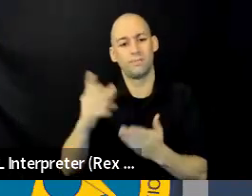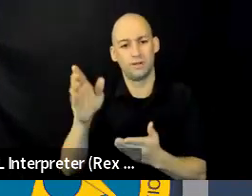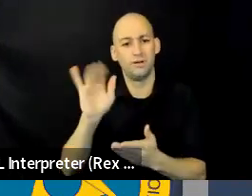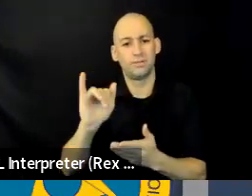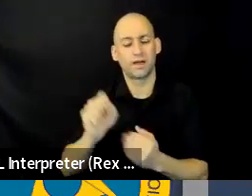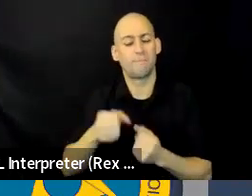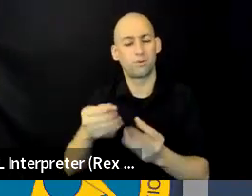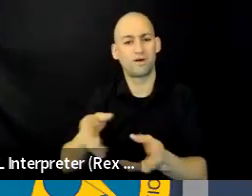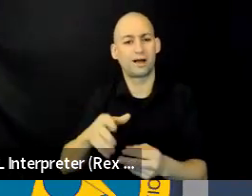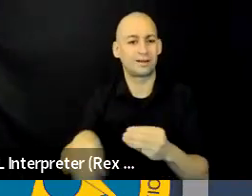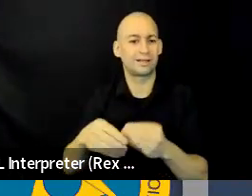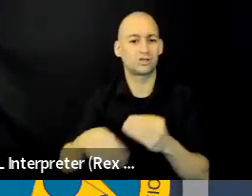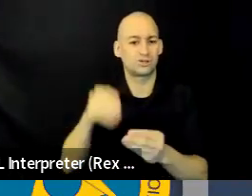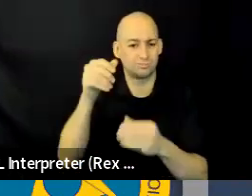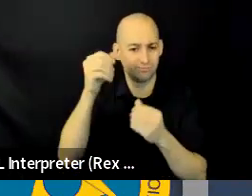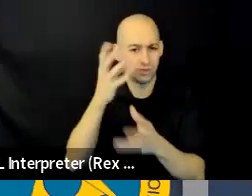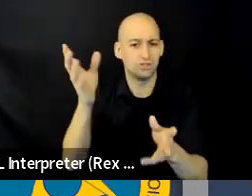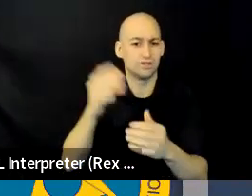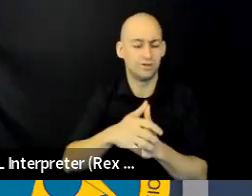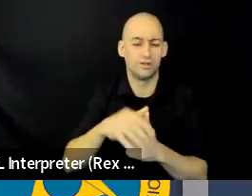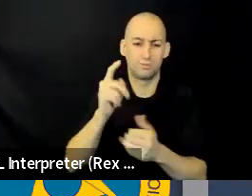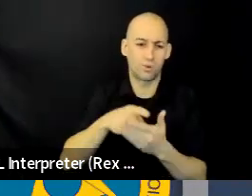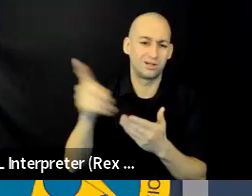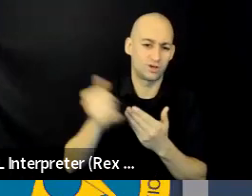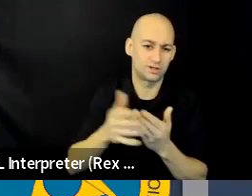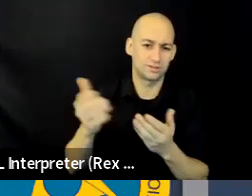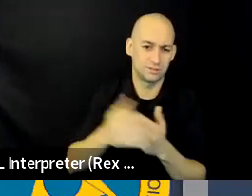additional details on the delivery of those projects.